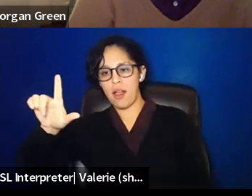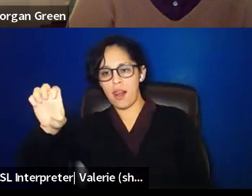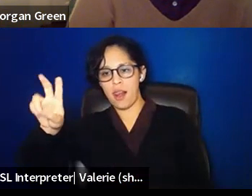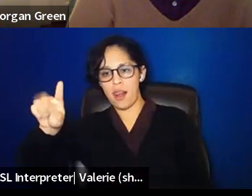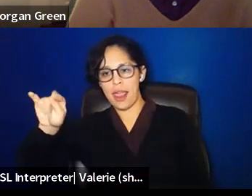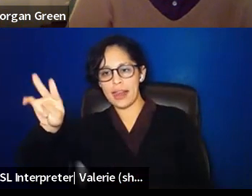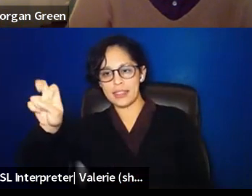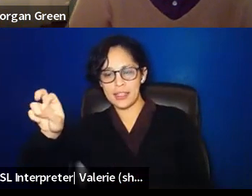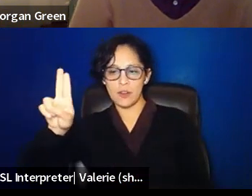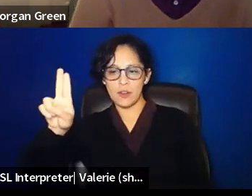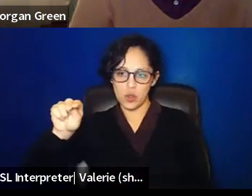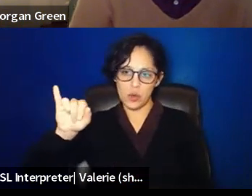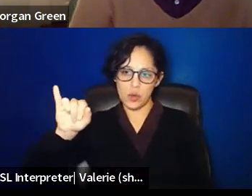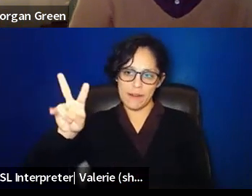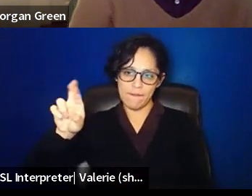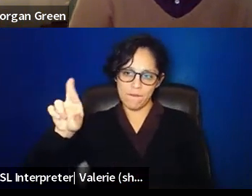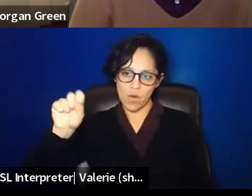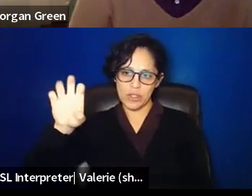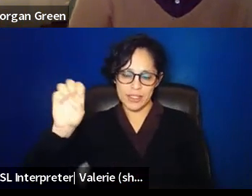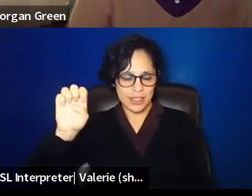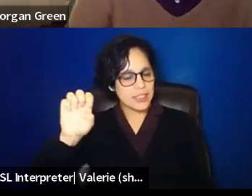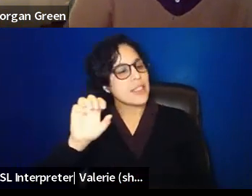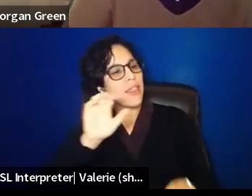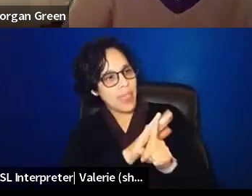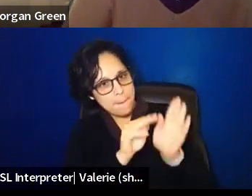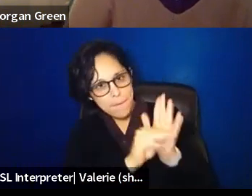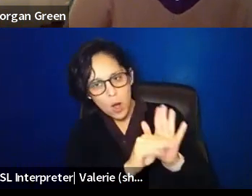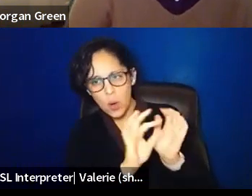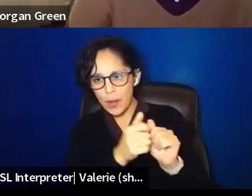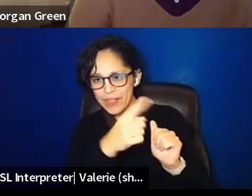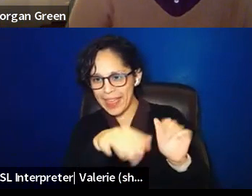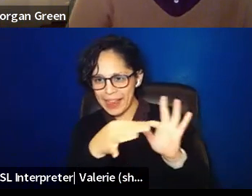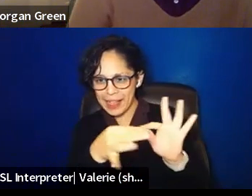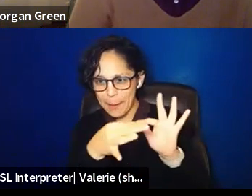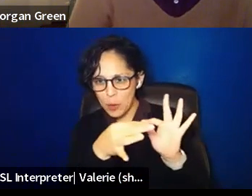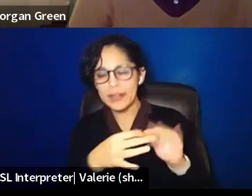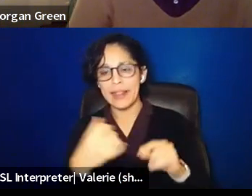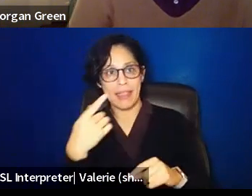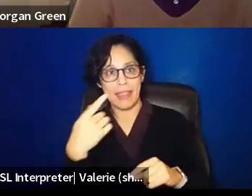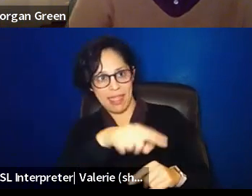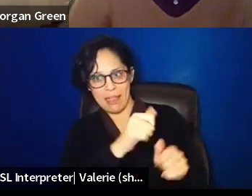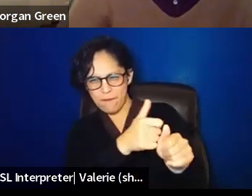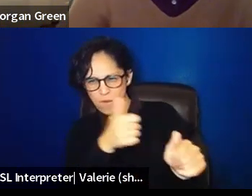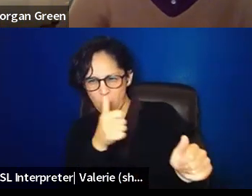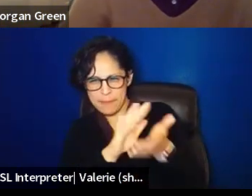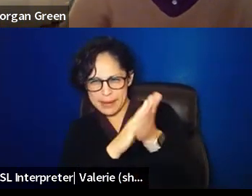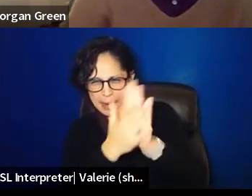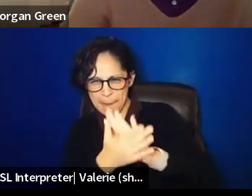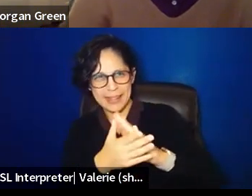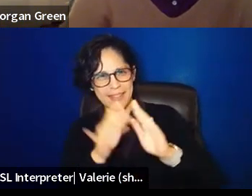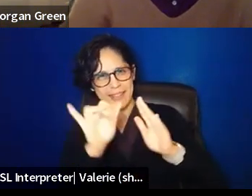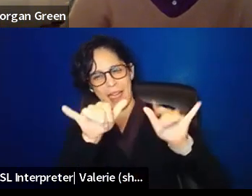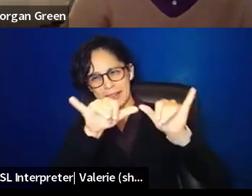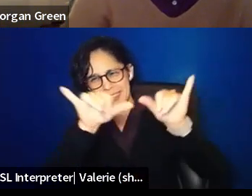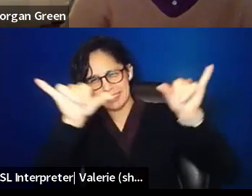and how they created and how they, in a lot of ways, like avoided becoming an institution and really sort of just